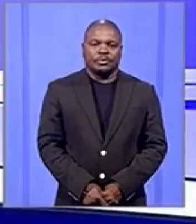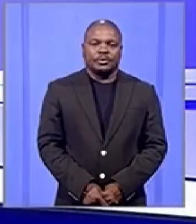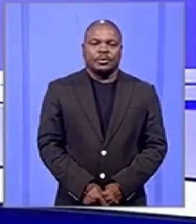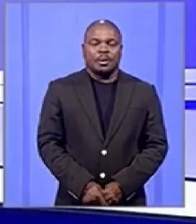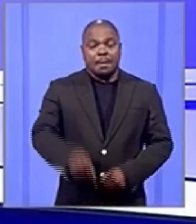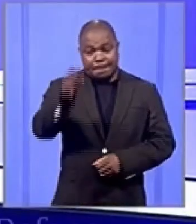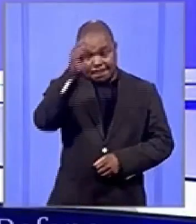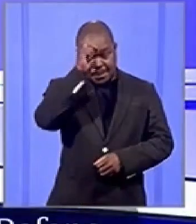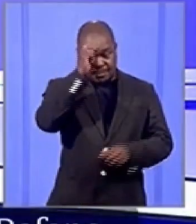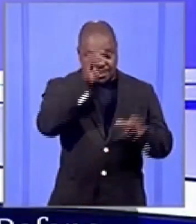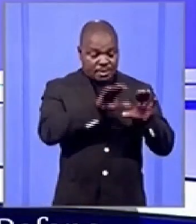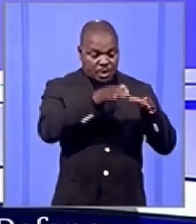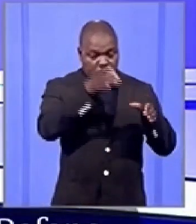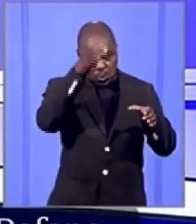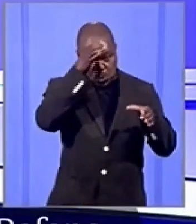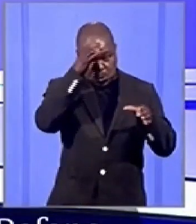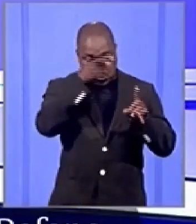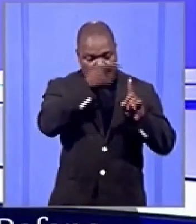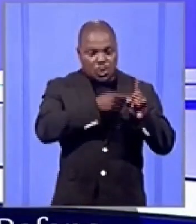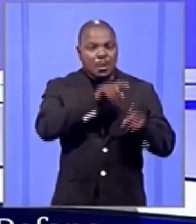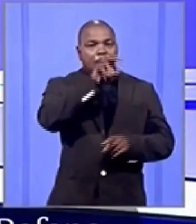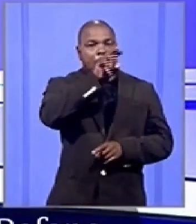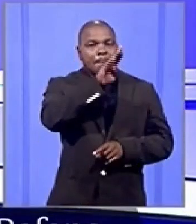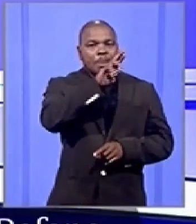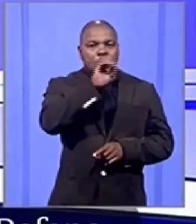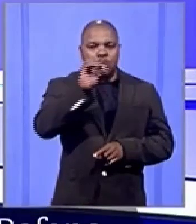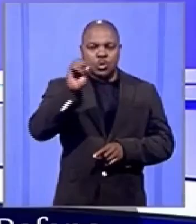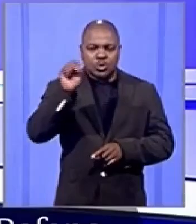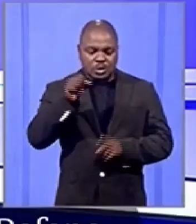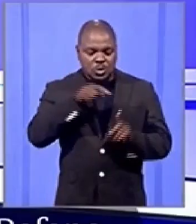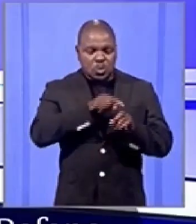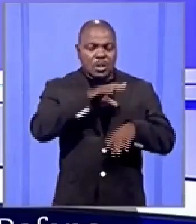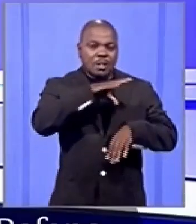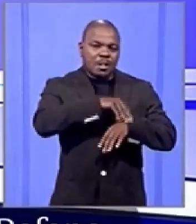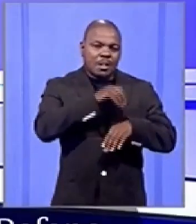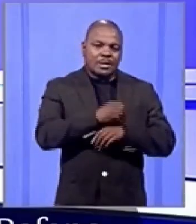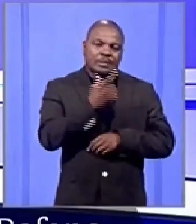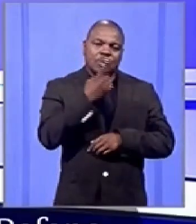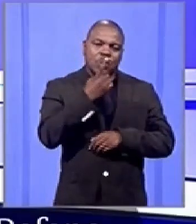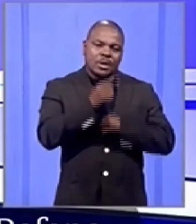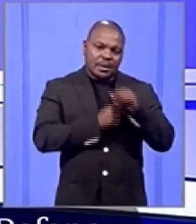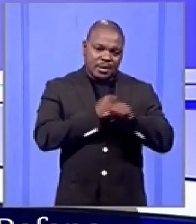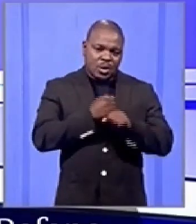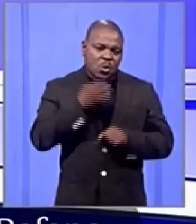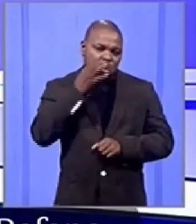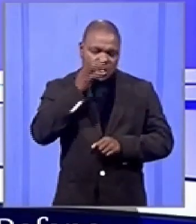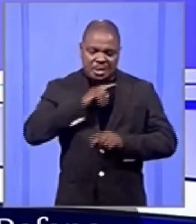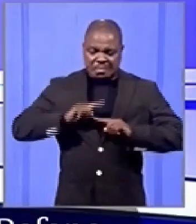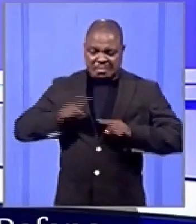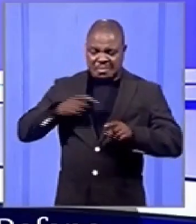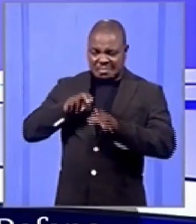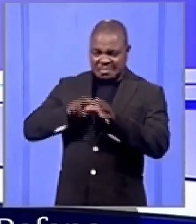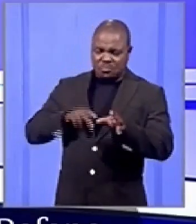Mokoetlisi wa Bafana Hiko Bruce ya dimori 70 o qheletse thoko menyetsi ya hore haufinyana o tlo tsamaya sehlopheng.